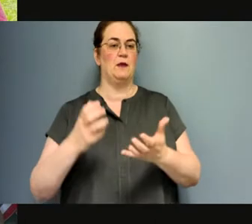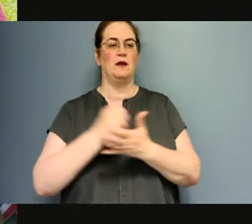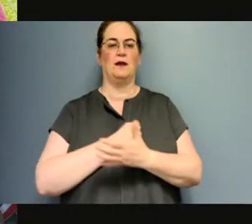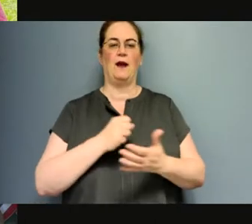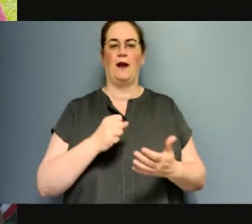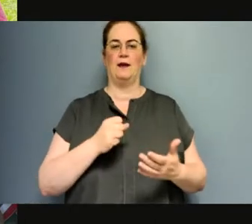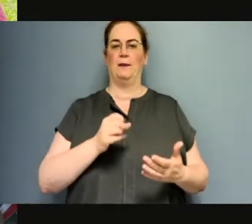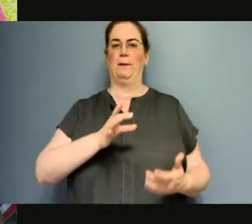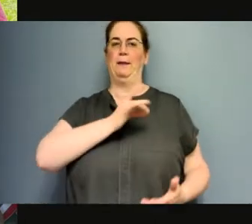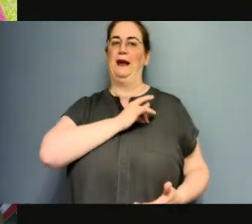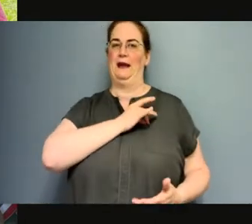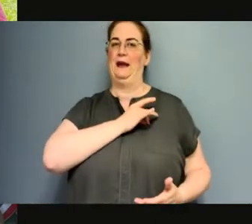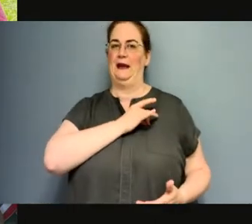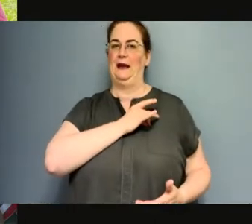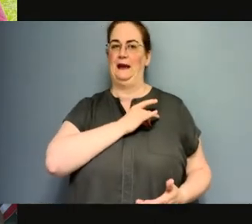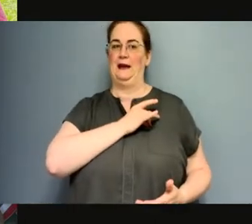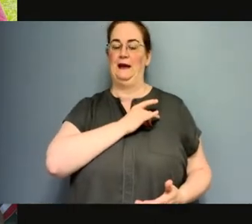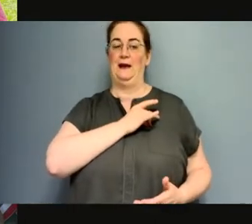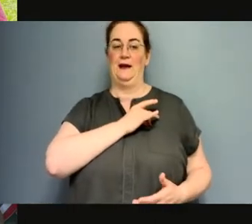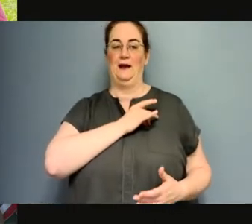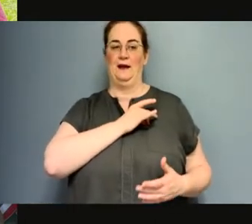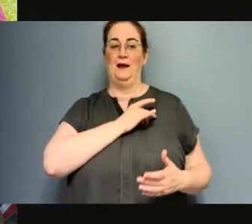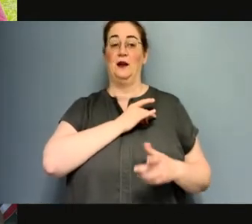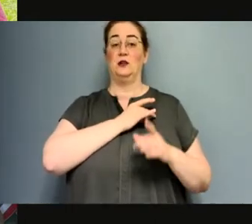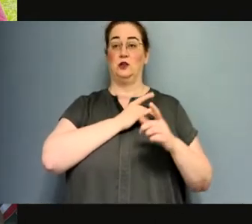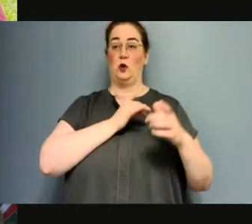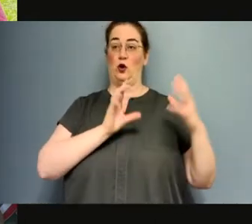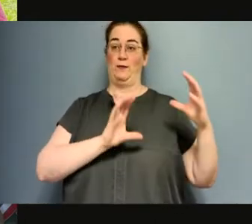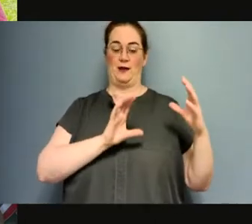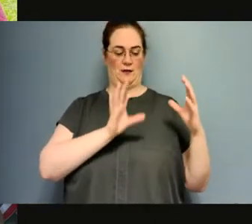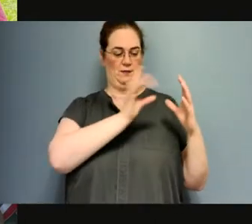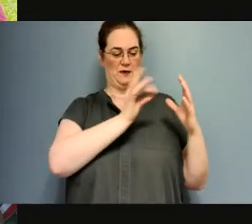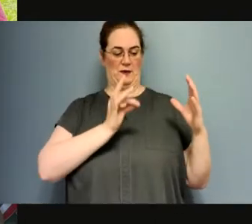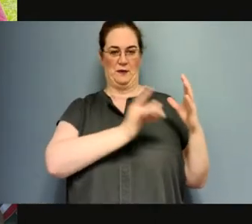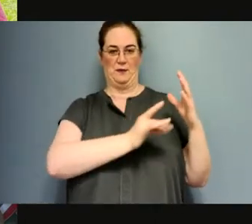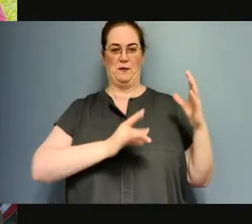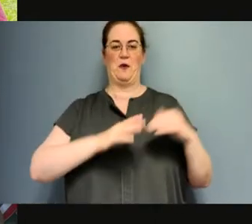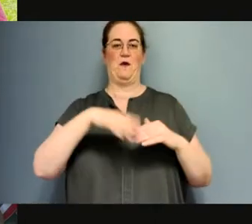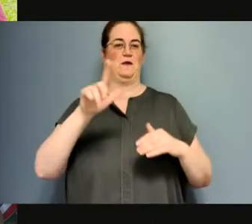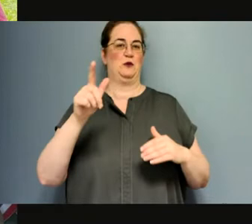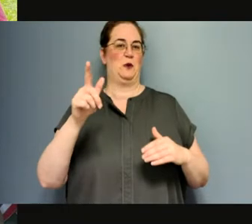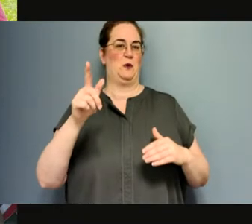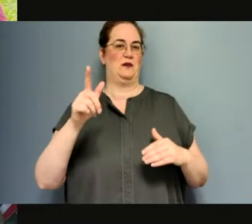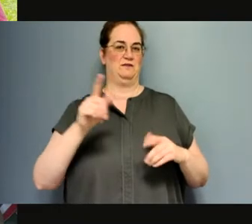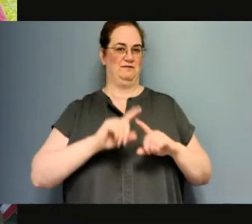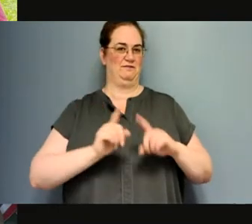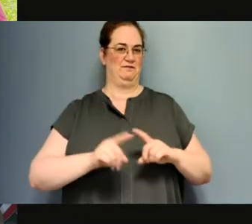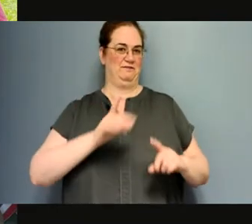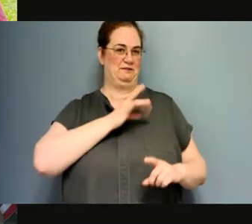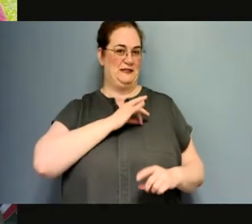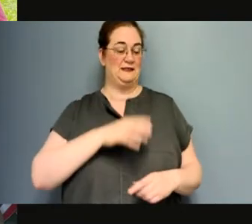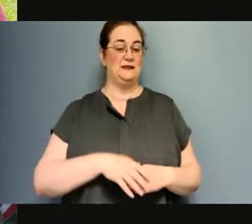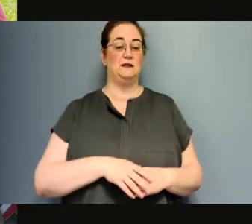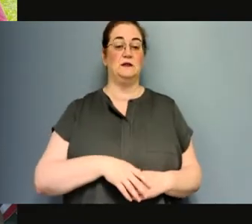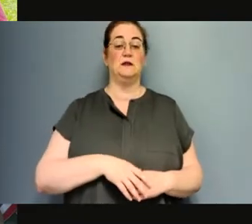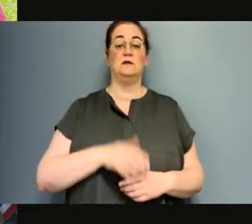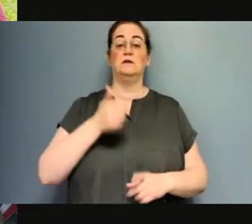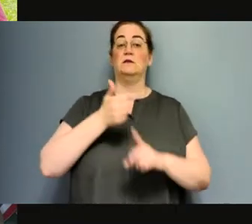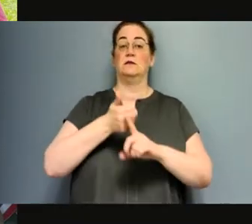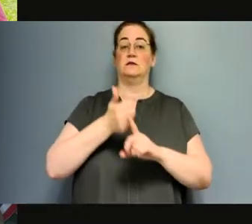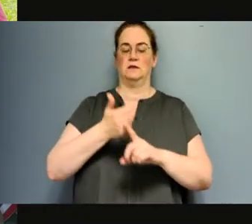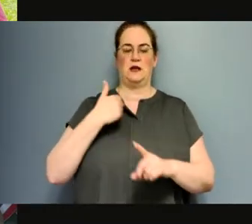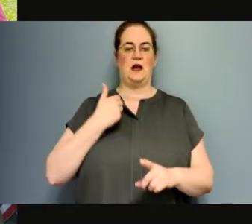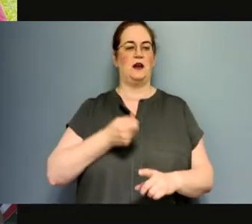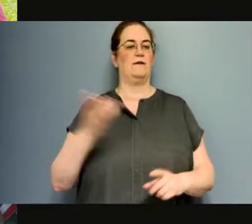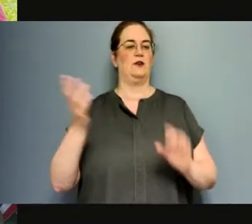Senior Games pin. And her mascot is adorned with over 21 pins. Jeannie had a couple